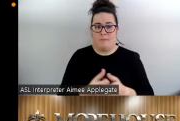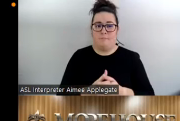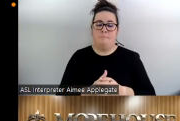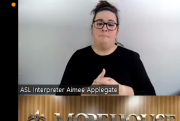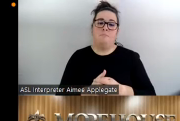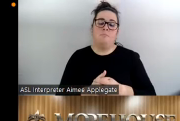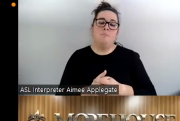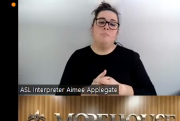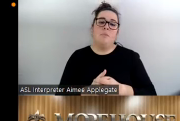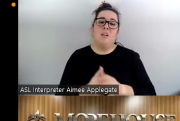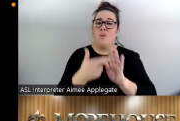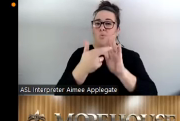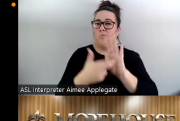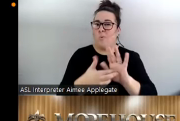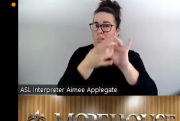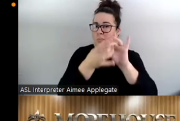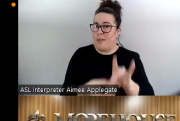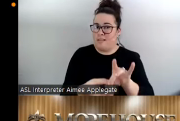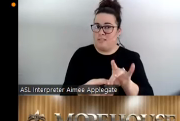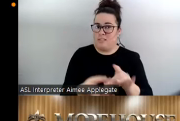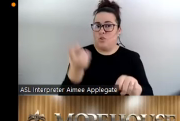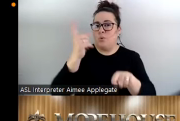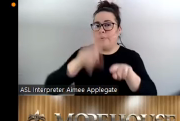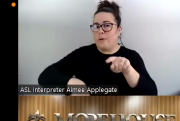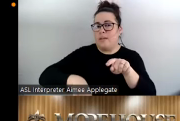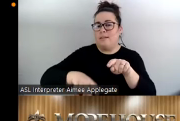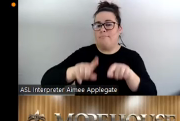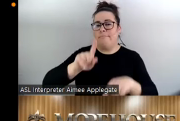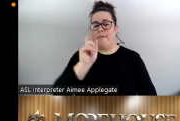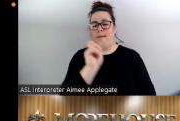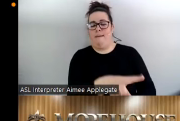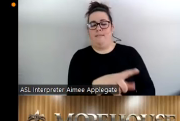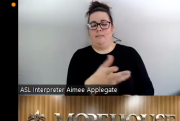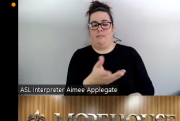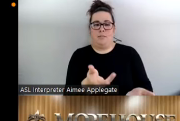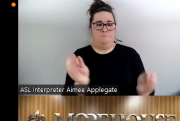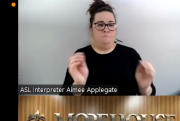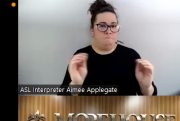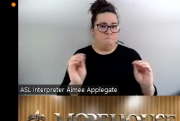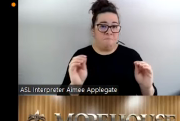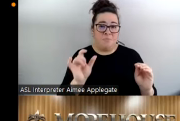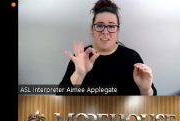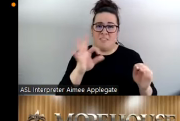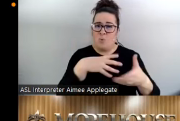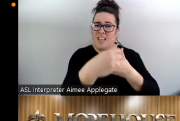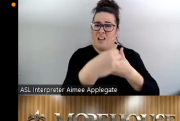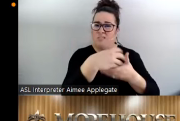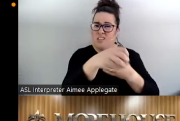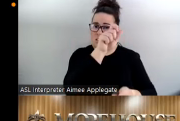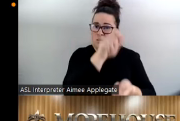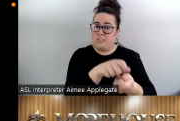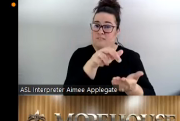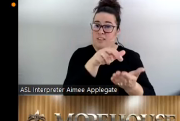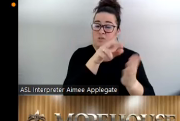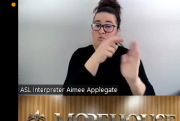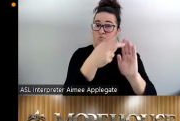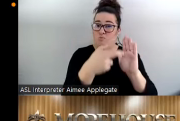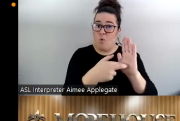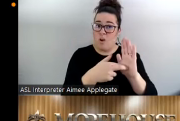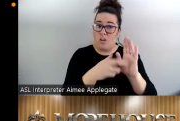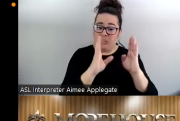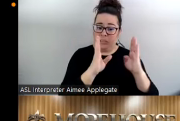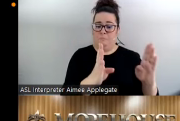idea of being able to ask it any question, because if it was a question that exists outside of those rules, then the computer wouldn't be able